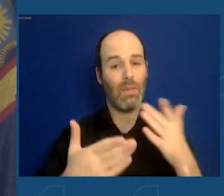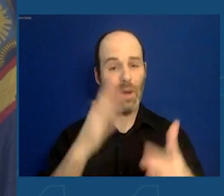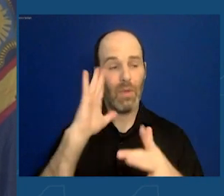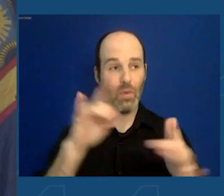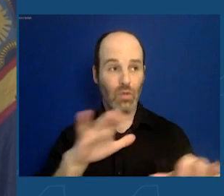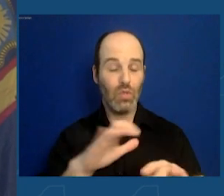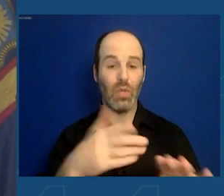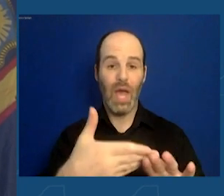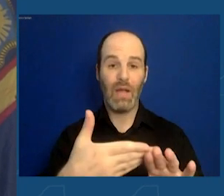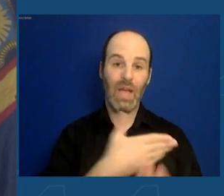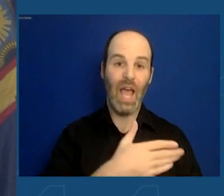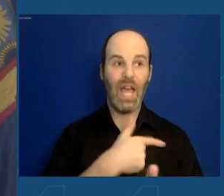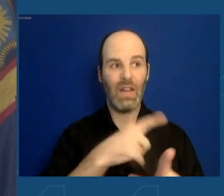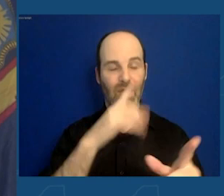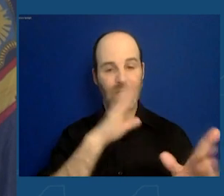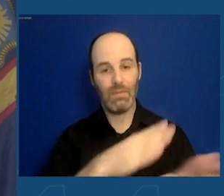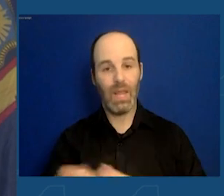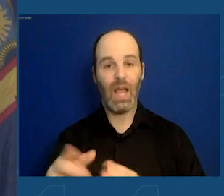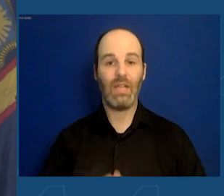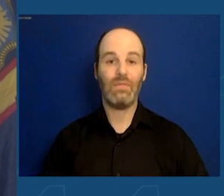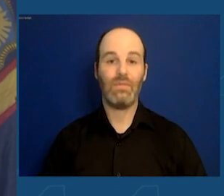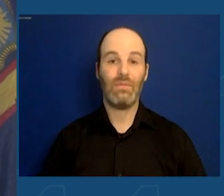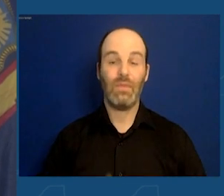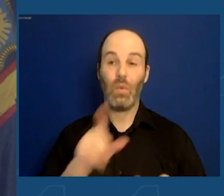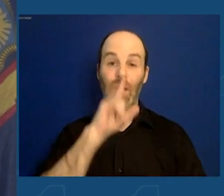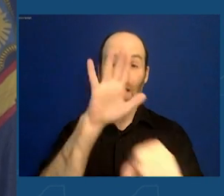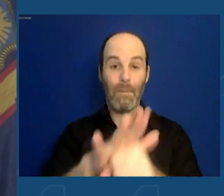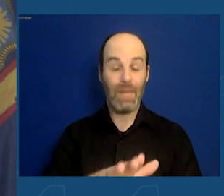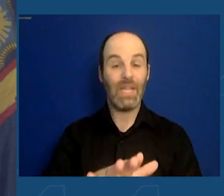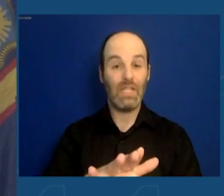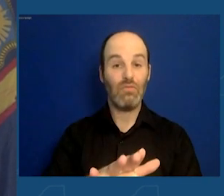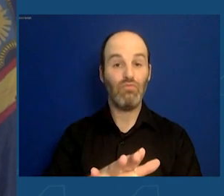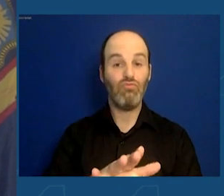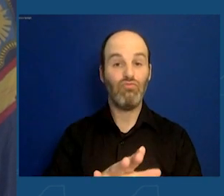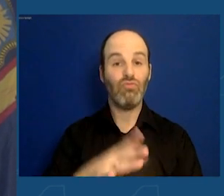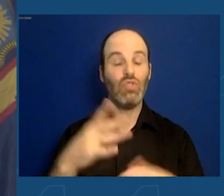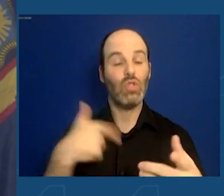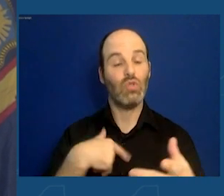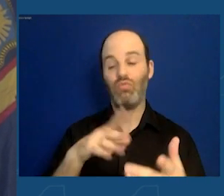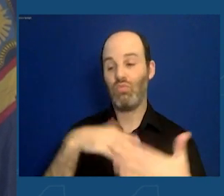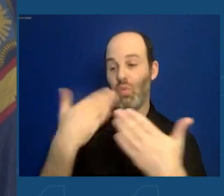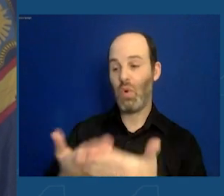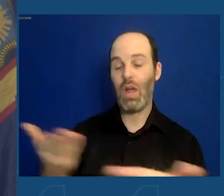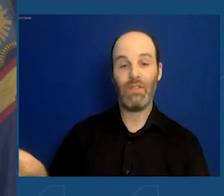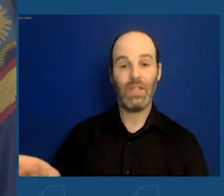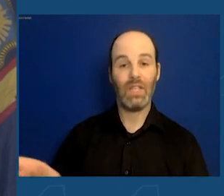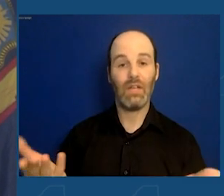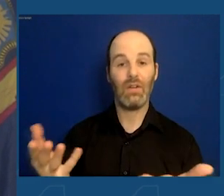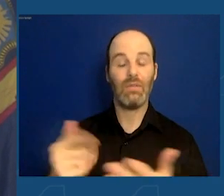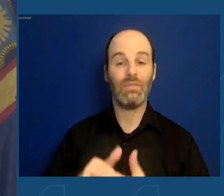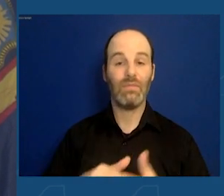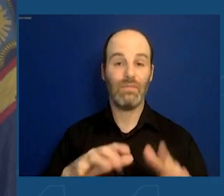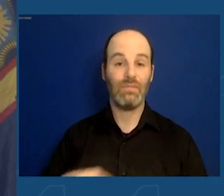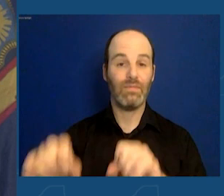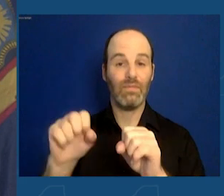projections when it committed to locate here. But more importantly, we also are working with a number of other